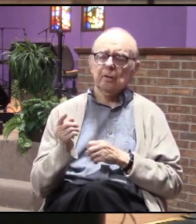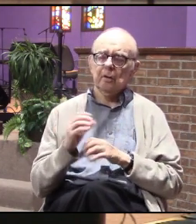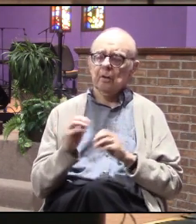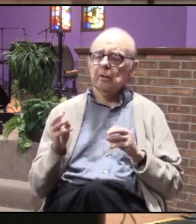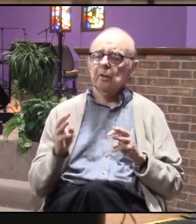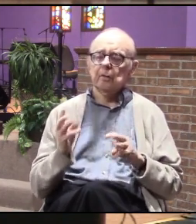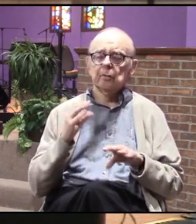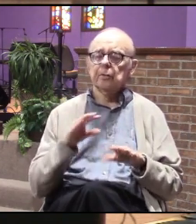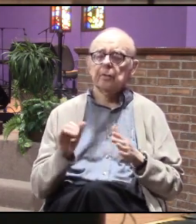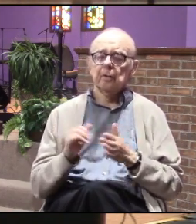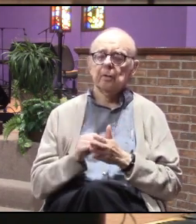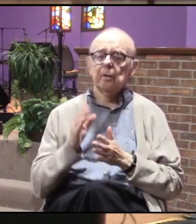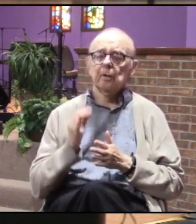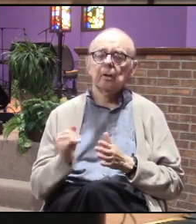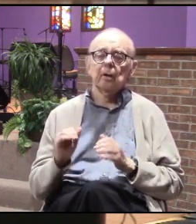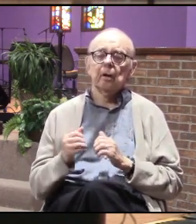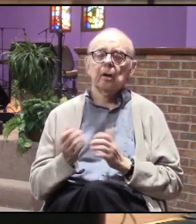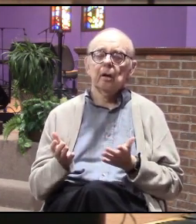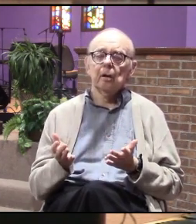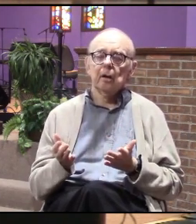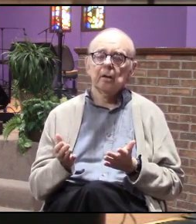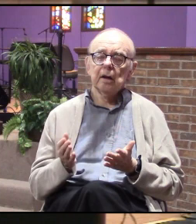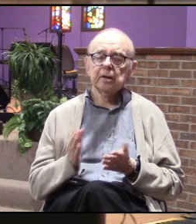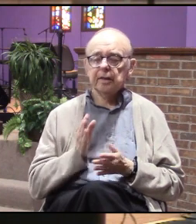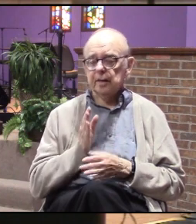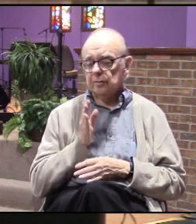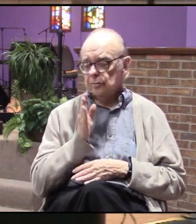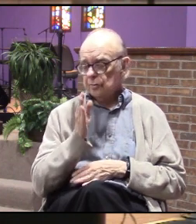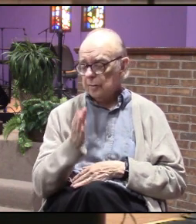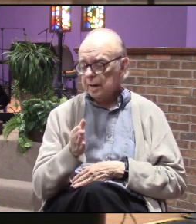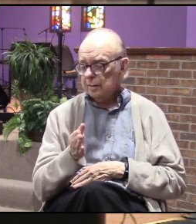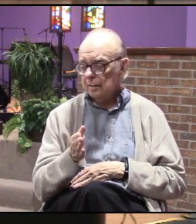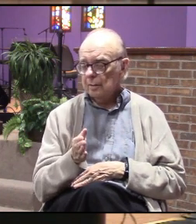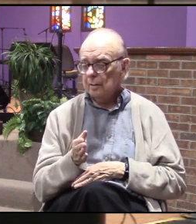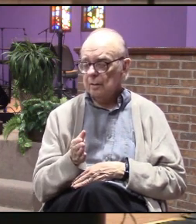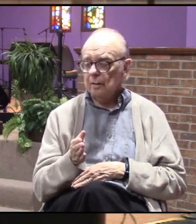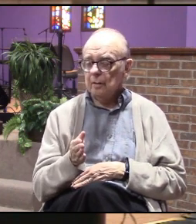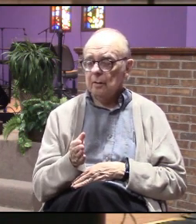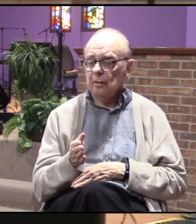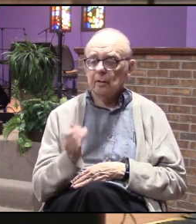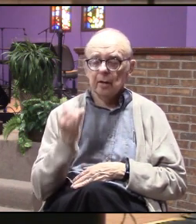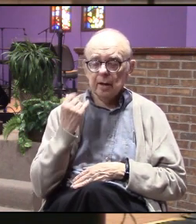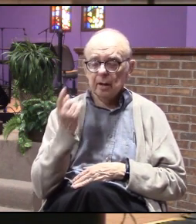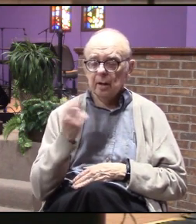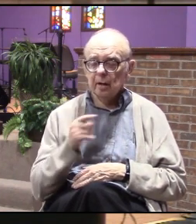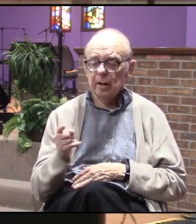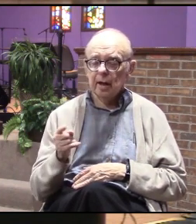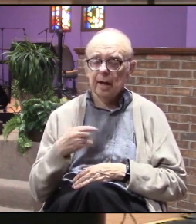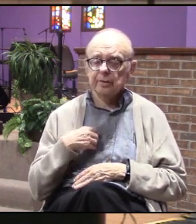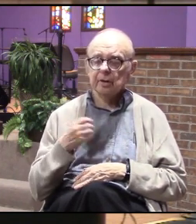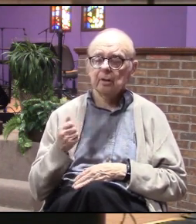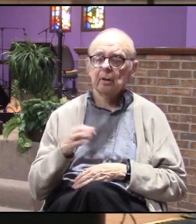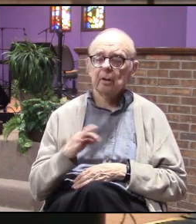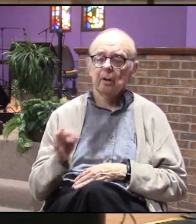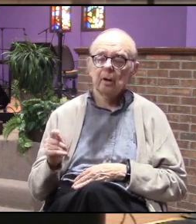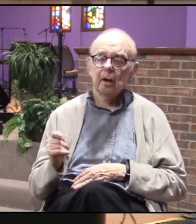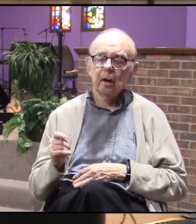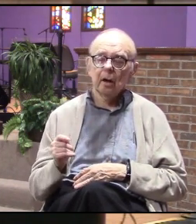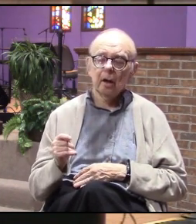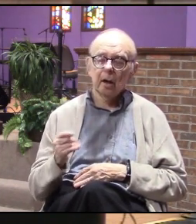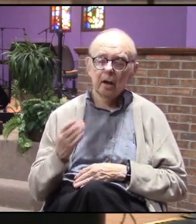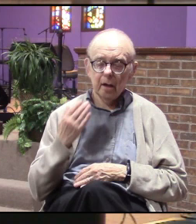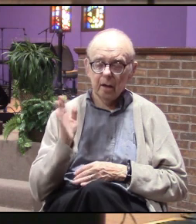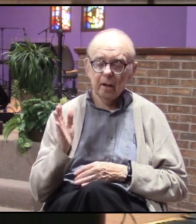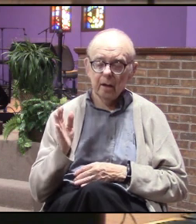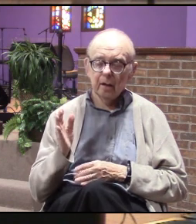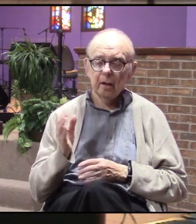no way we're going to do this, because how are we going to get that thing straight? Unless somebody got a lift, so we can't do it. So I